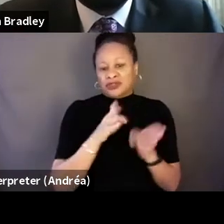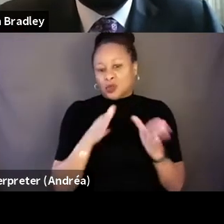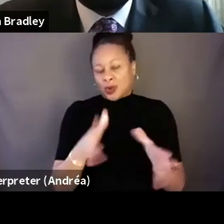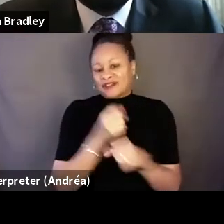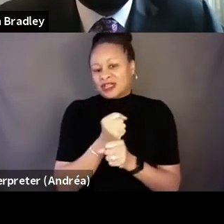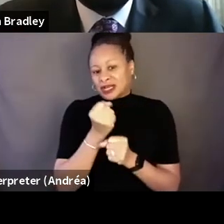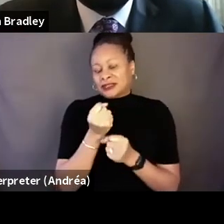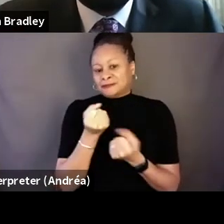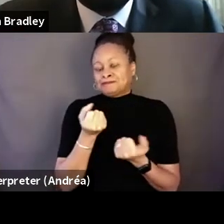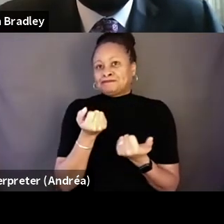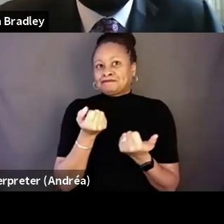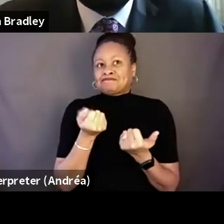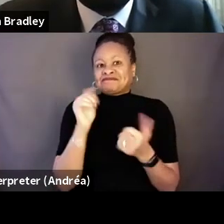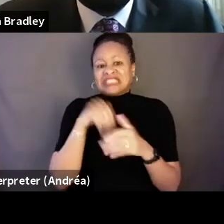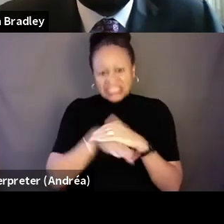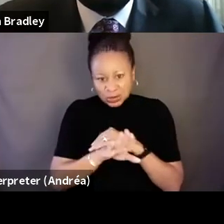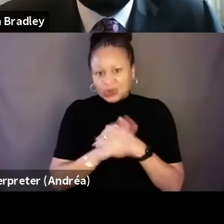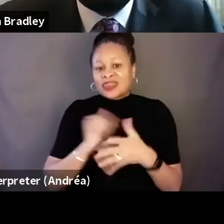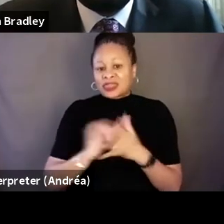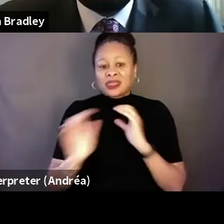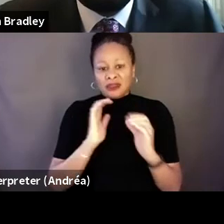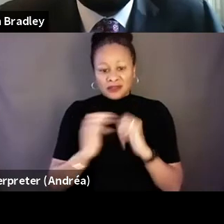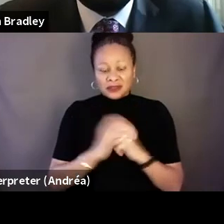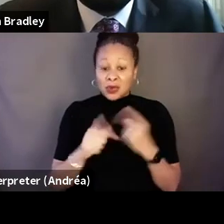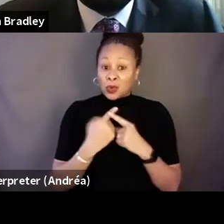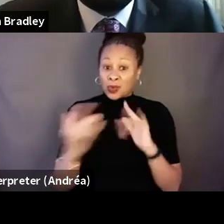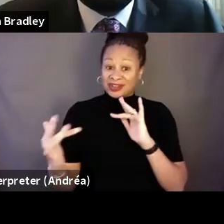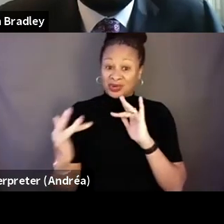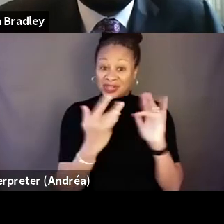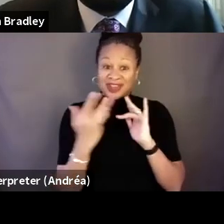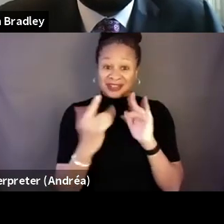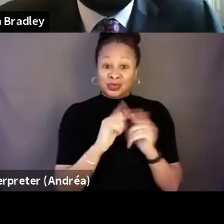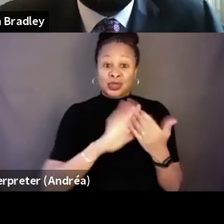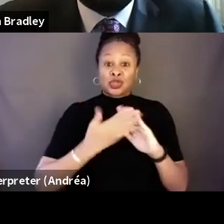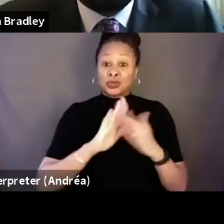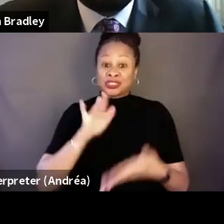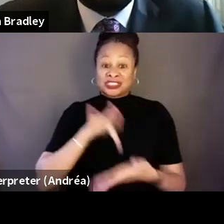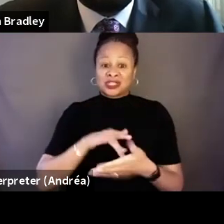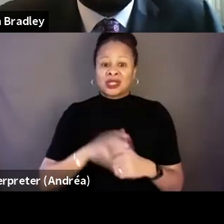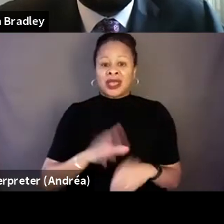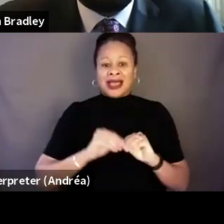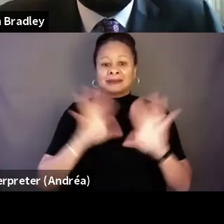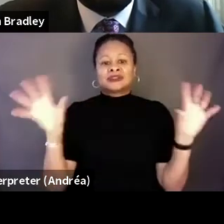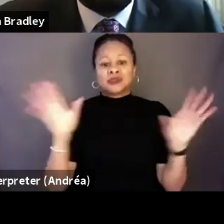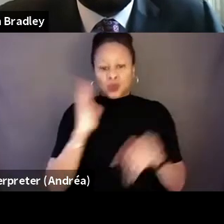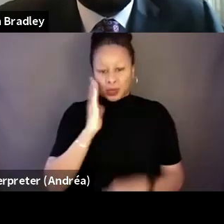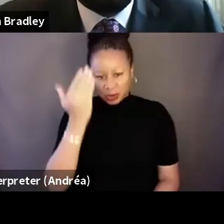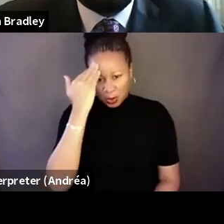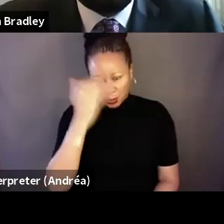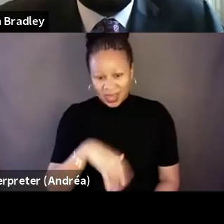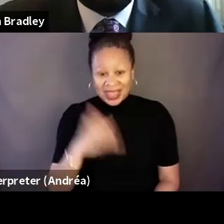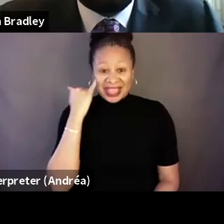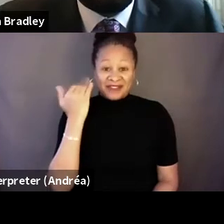getting into the conversation. The other thing is when you reach out to these community centers, they will definitely know. If you know that there's a